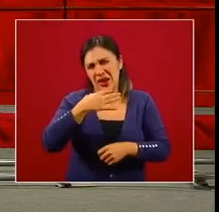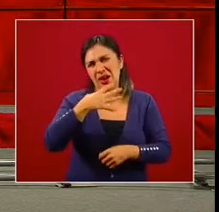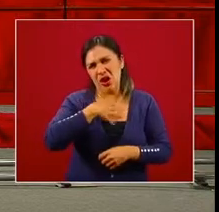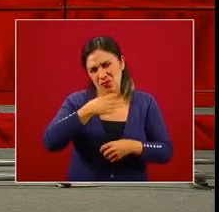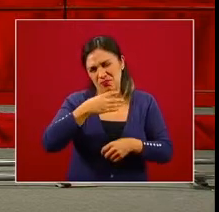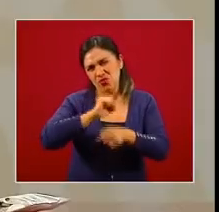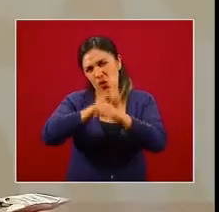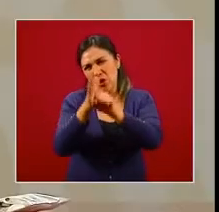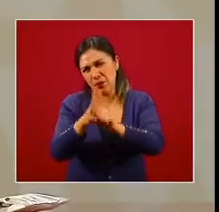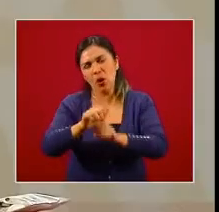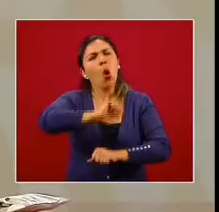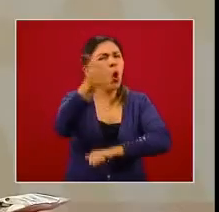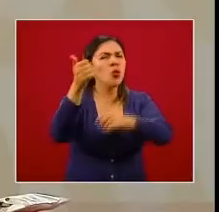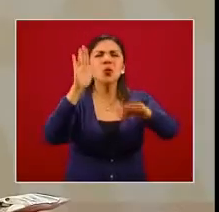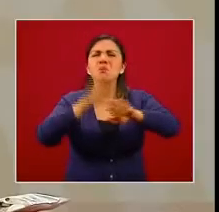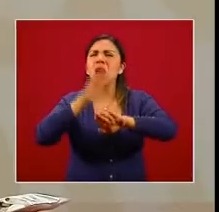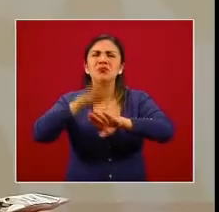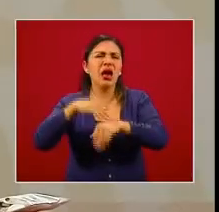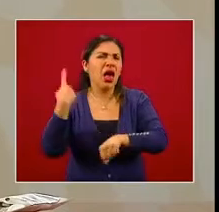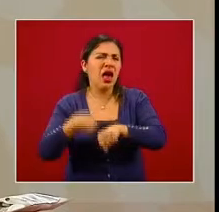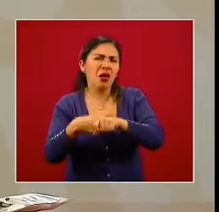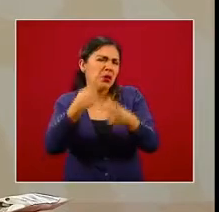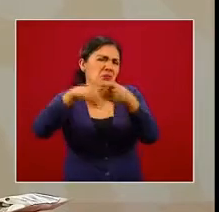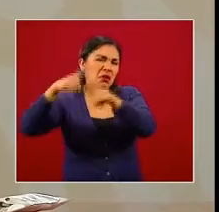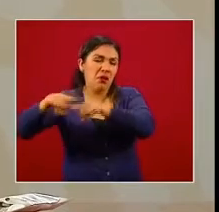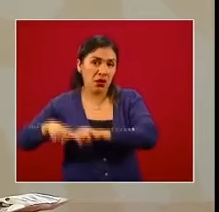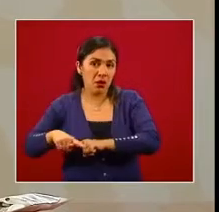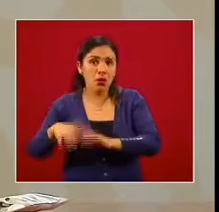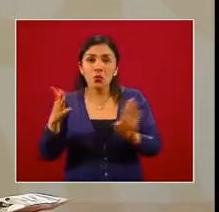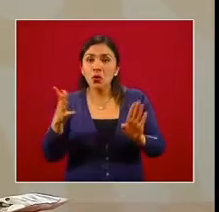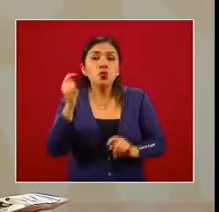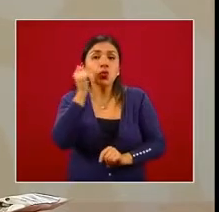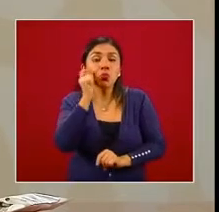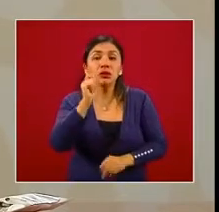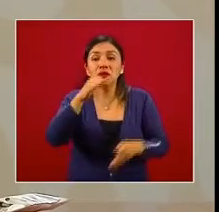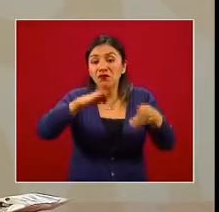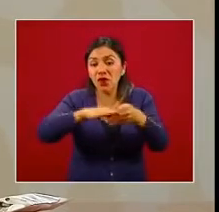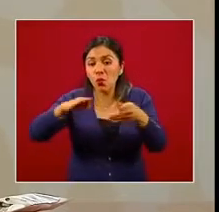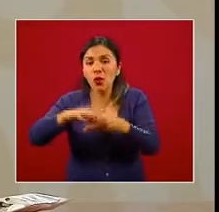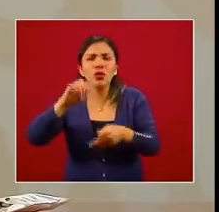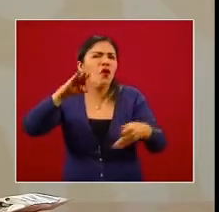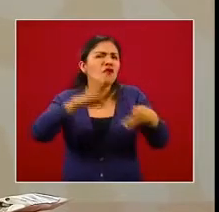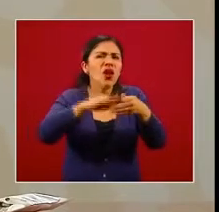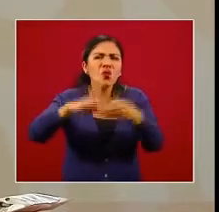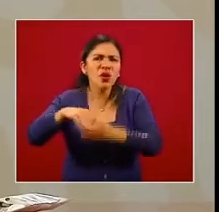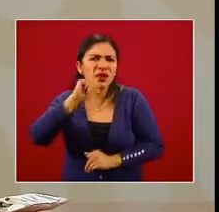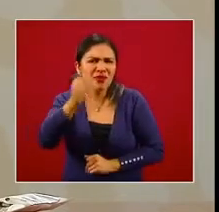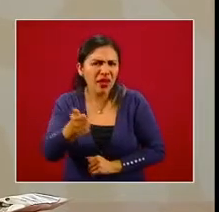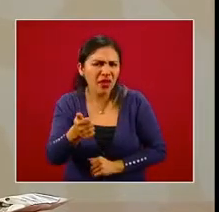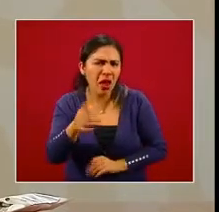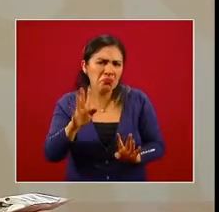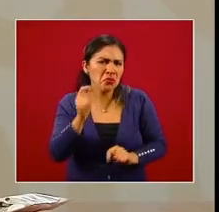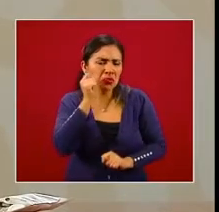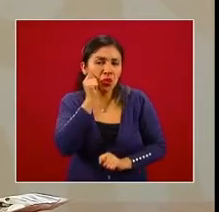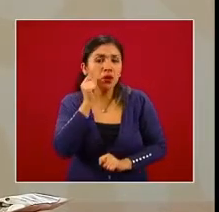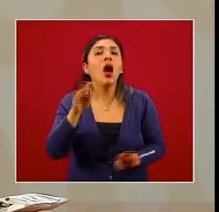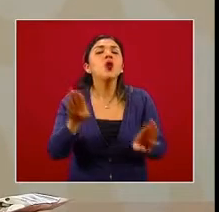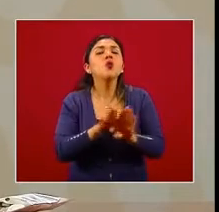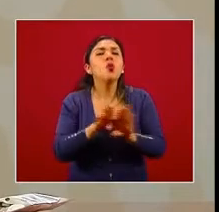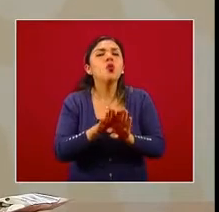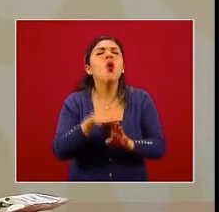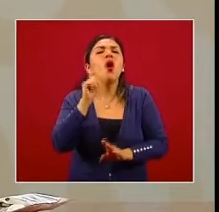what is the impact of other elements, other health elements that are coming into play right now.